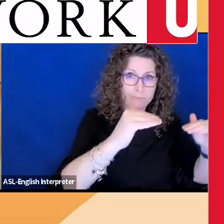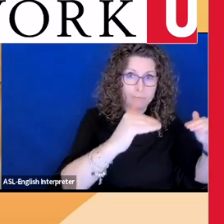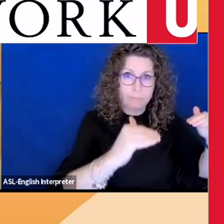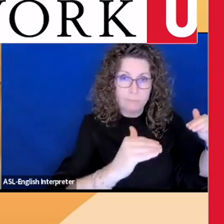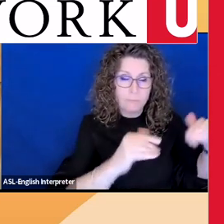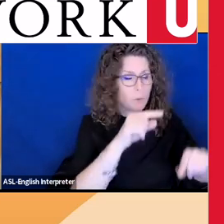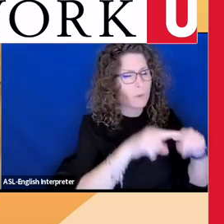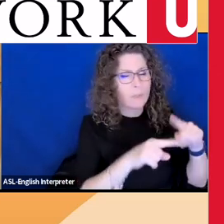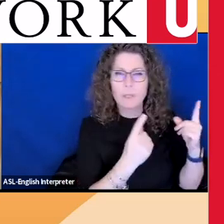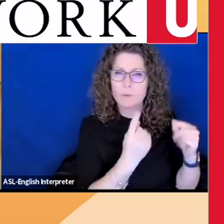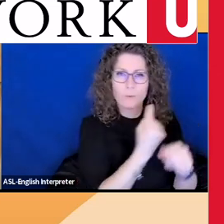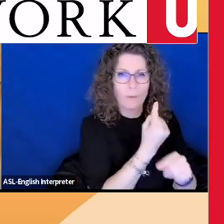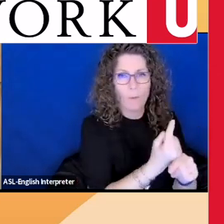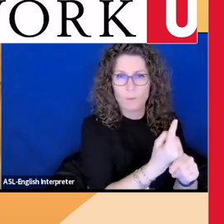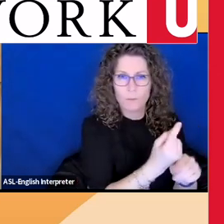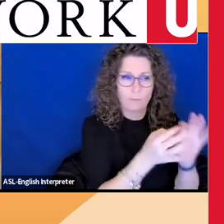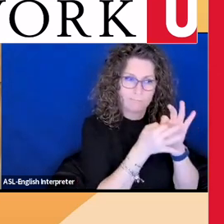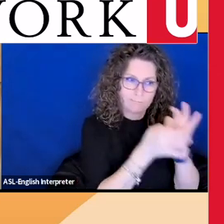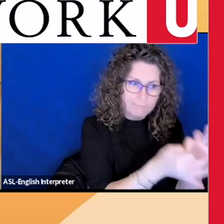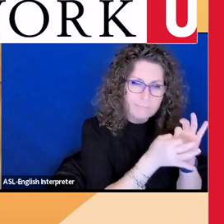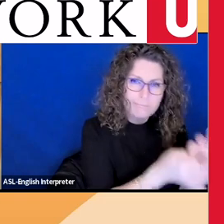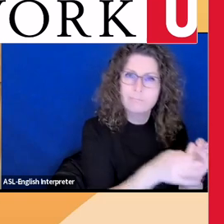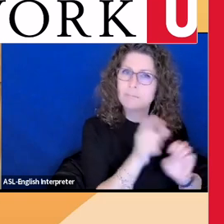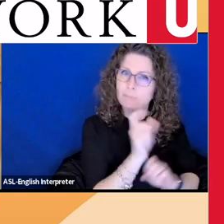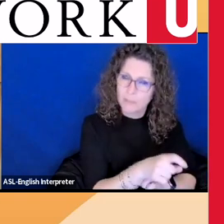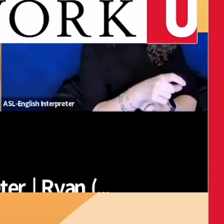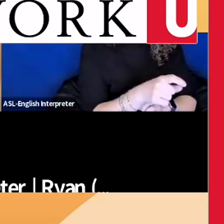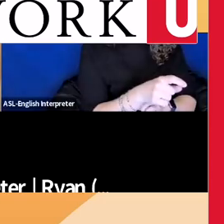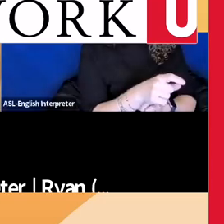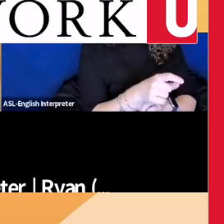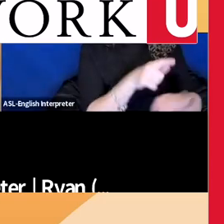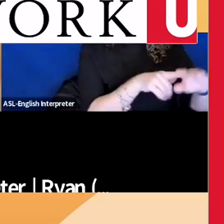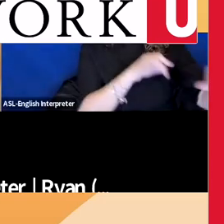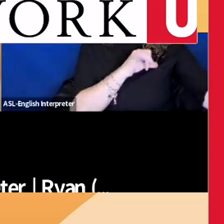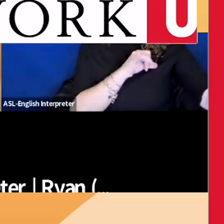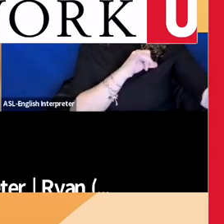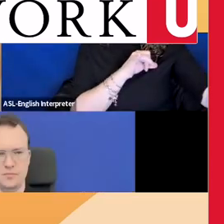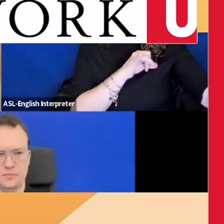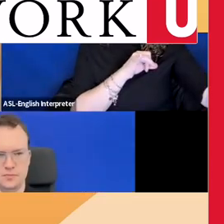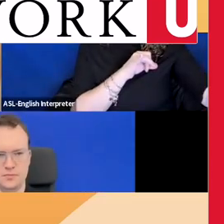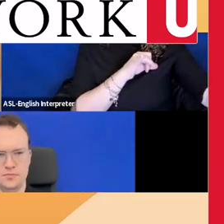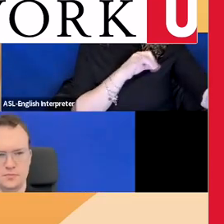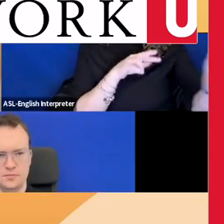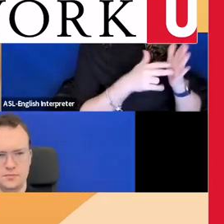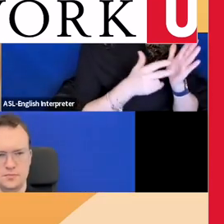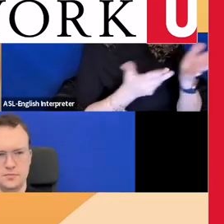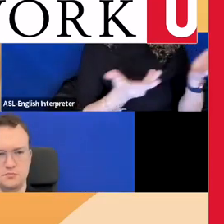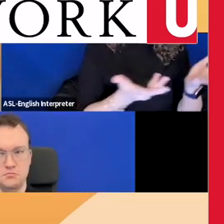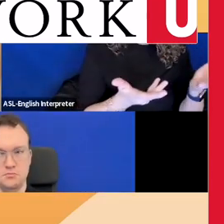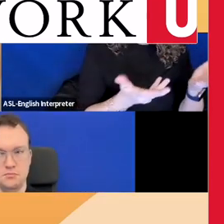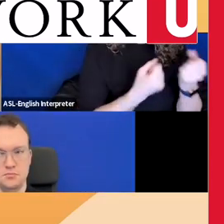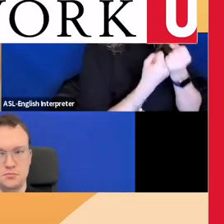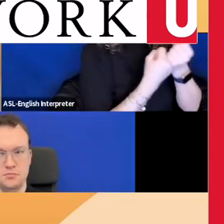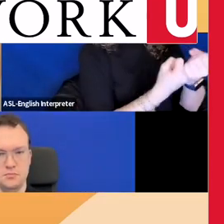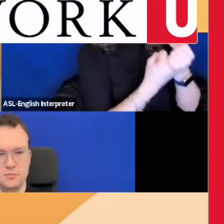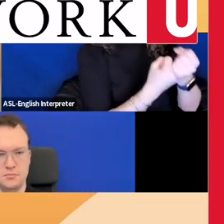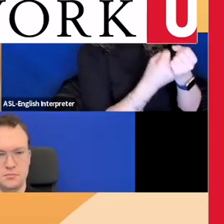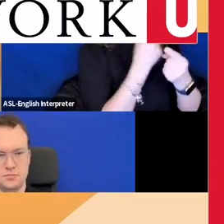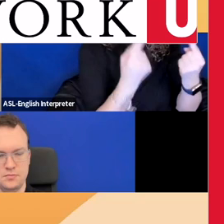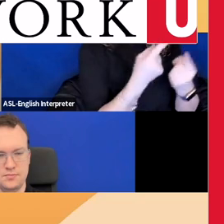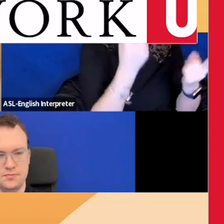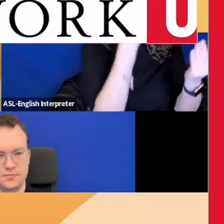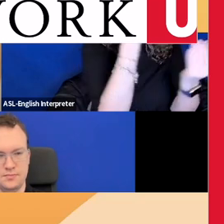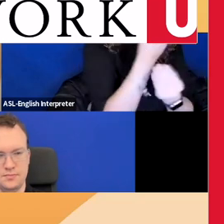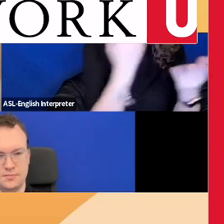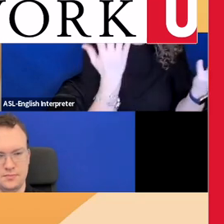alone. They occur always in relationship. Therefore, solidarity always implies that we